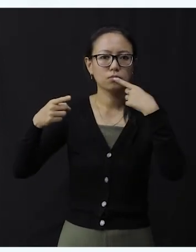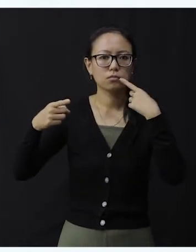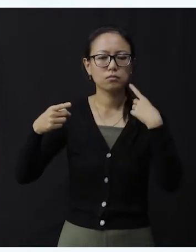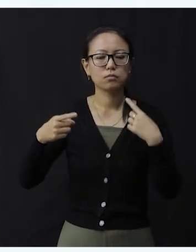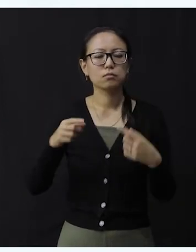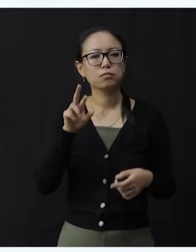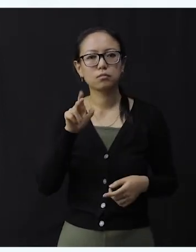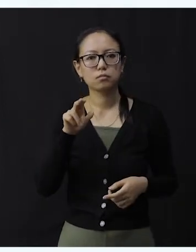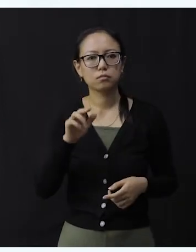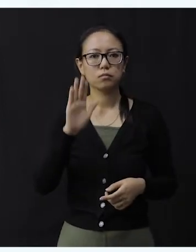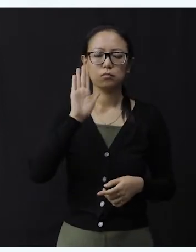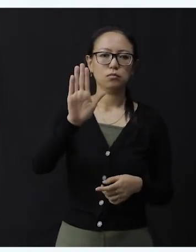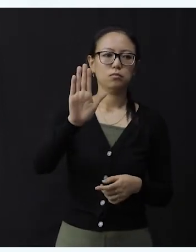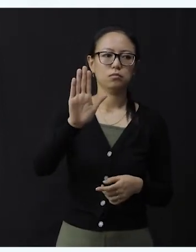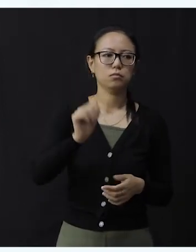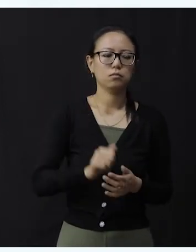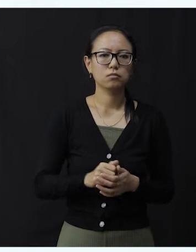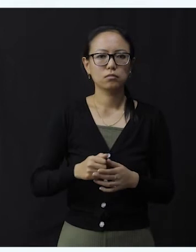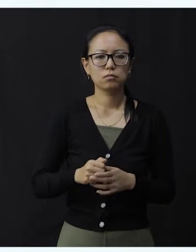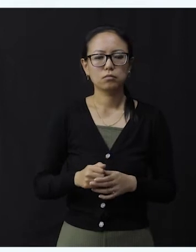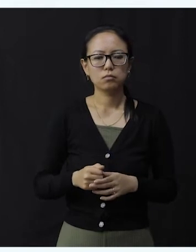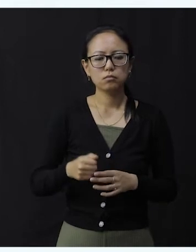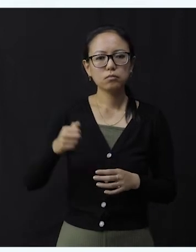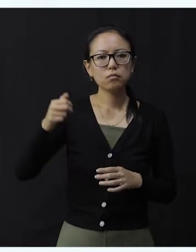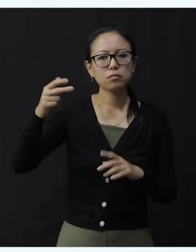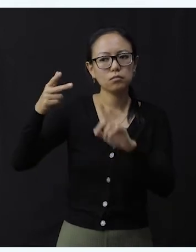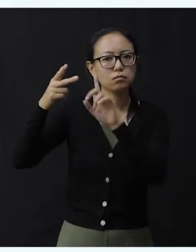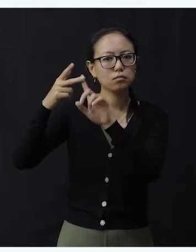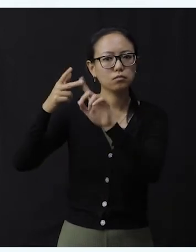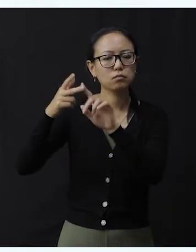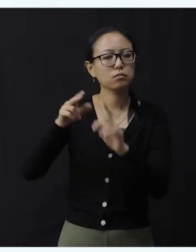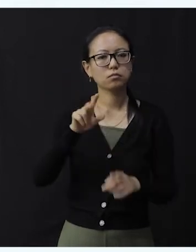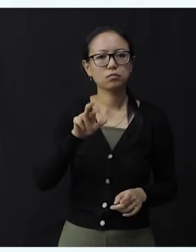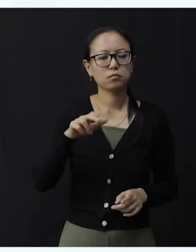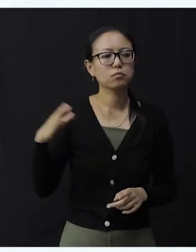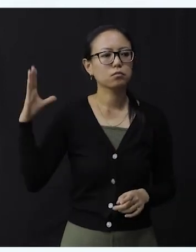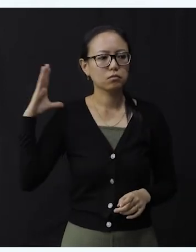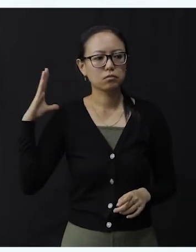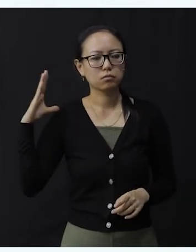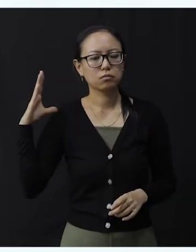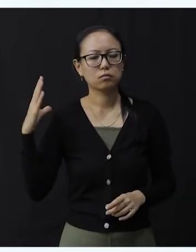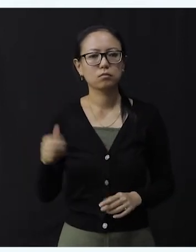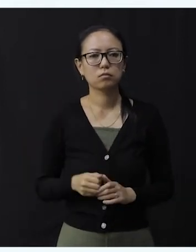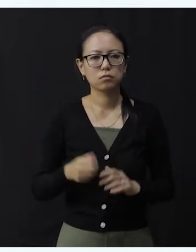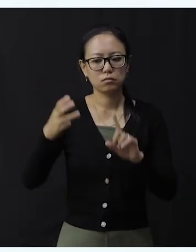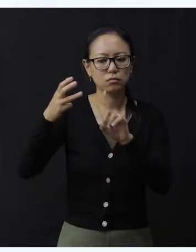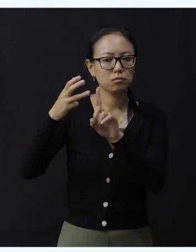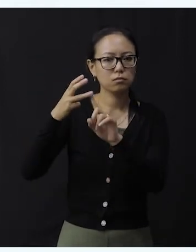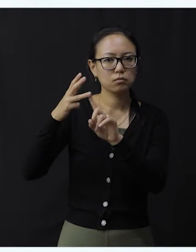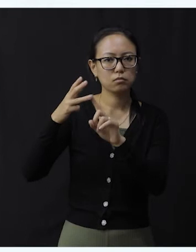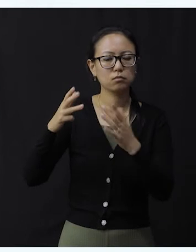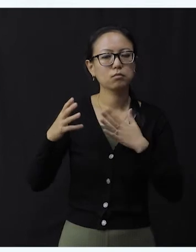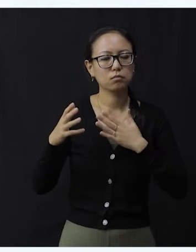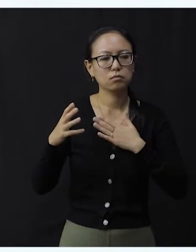traffic signals that is very important for you, and you should have to know this, okay? whenever you are crossing the